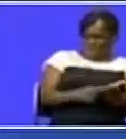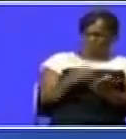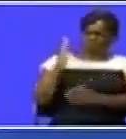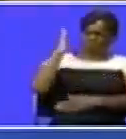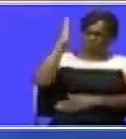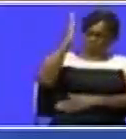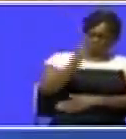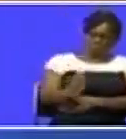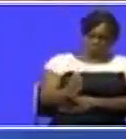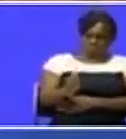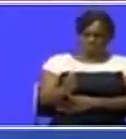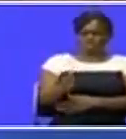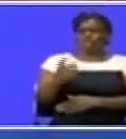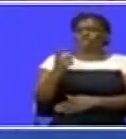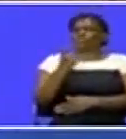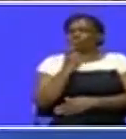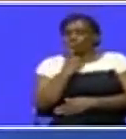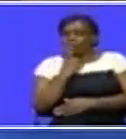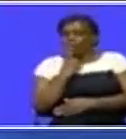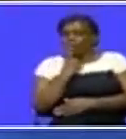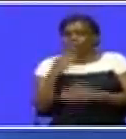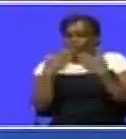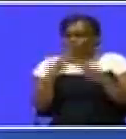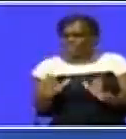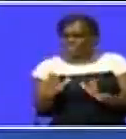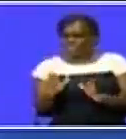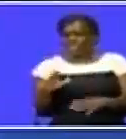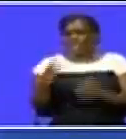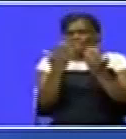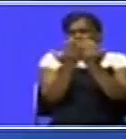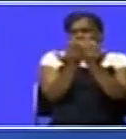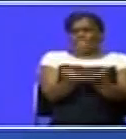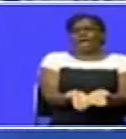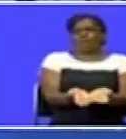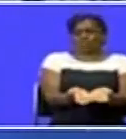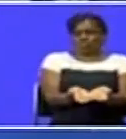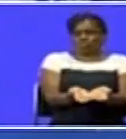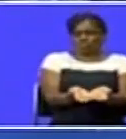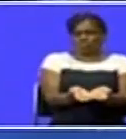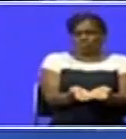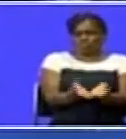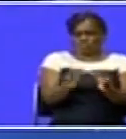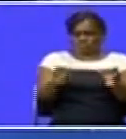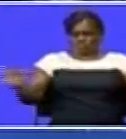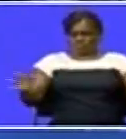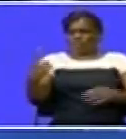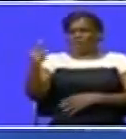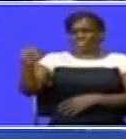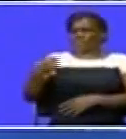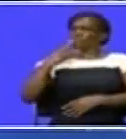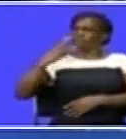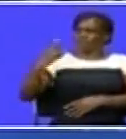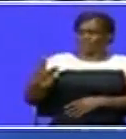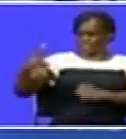all the way to Lokicha in Turkana, ending up at the port of Lamu for exportation, a length of 1,476